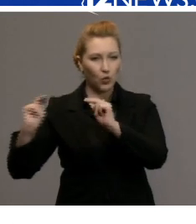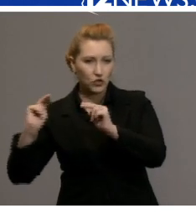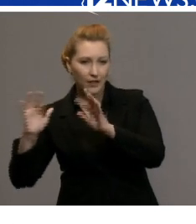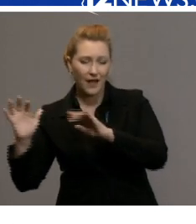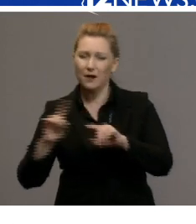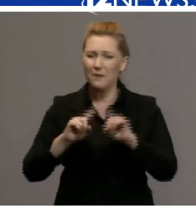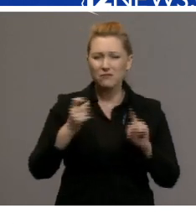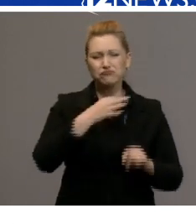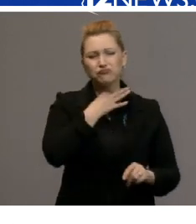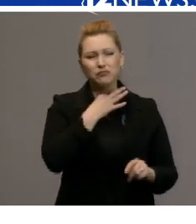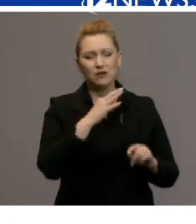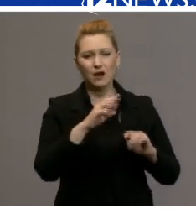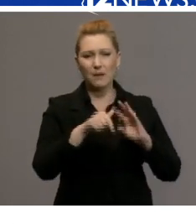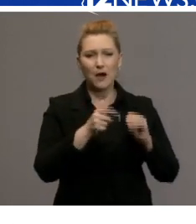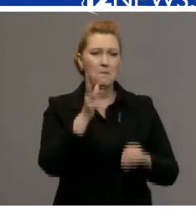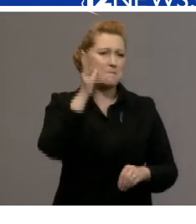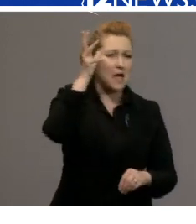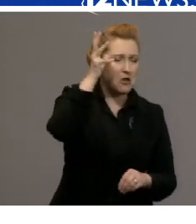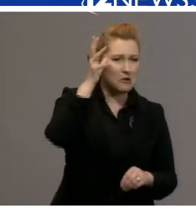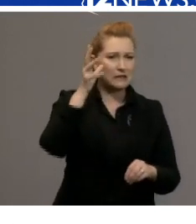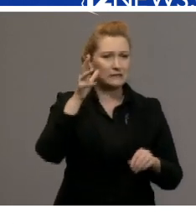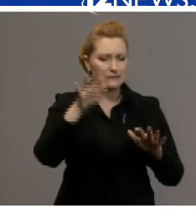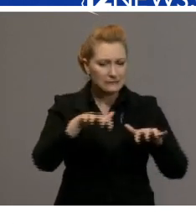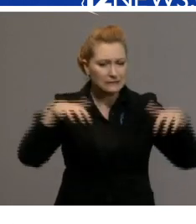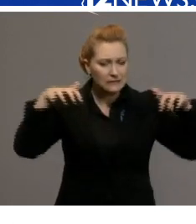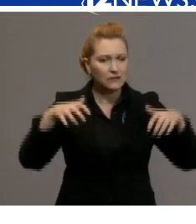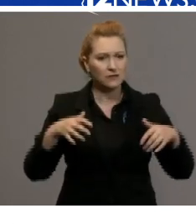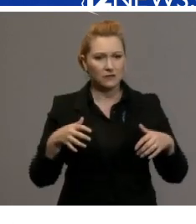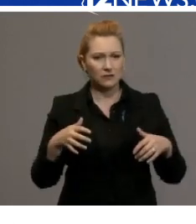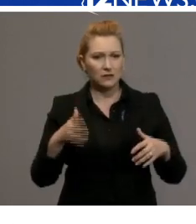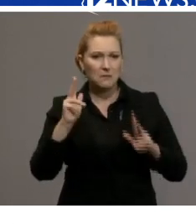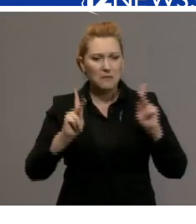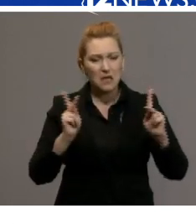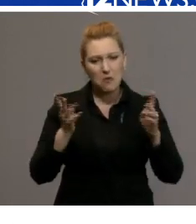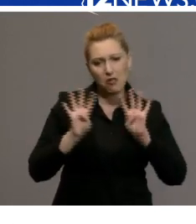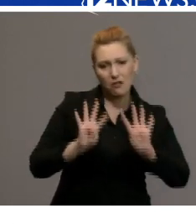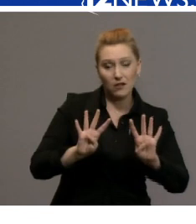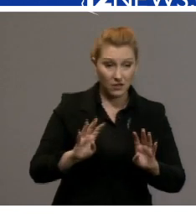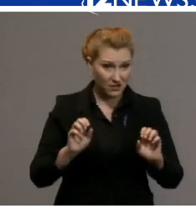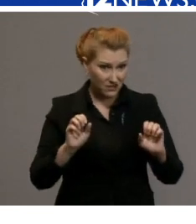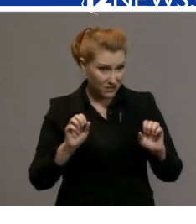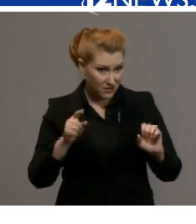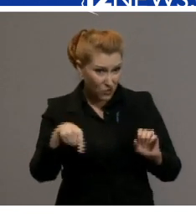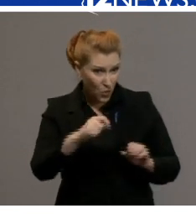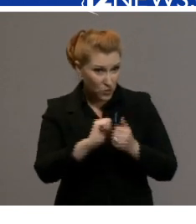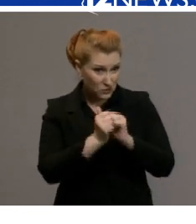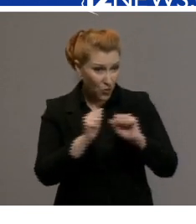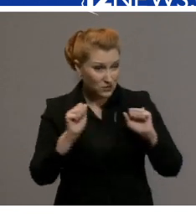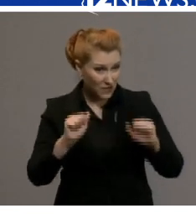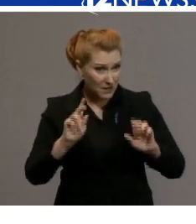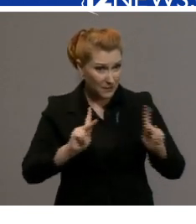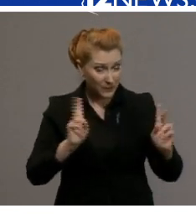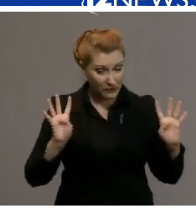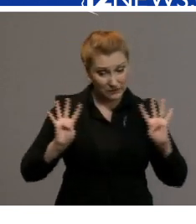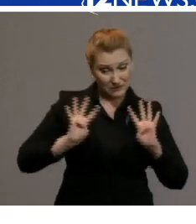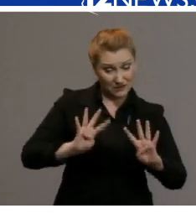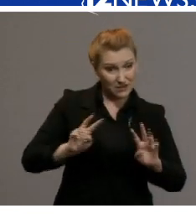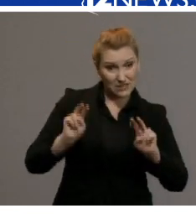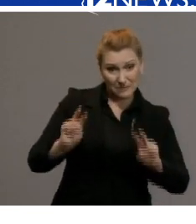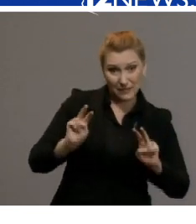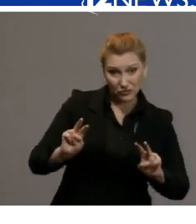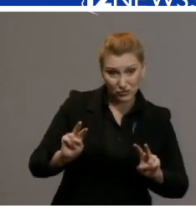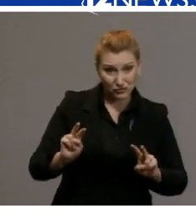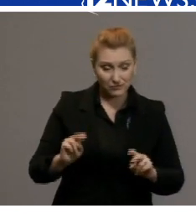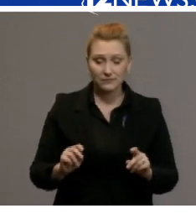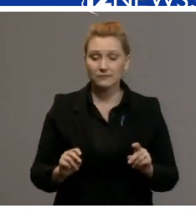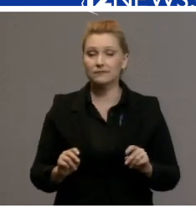sideline screaming? Are they going to be able to have spectators for these youth sports and these summer camp sports? So in terms of